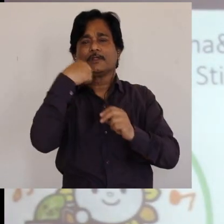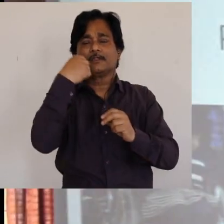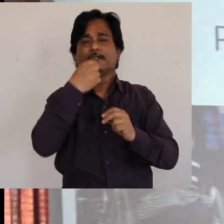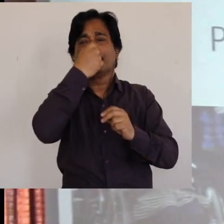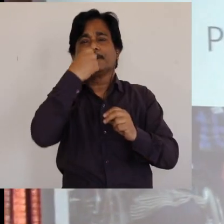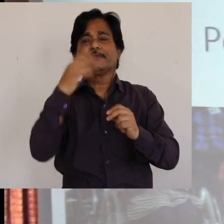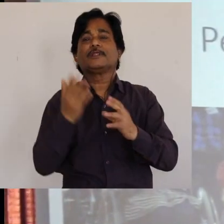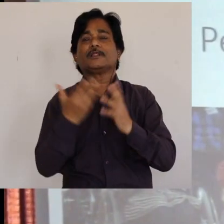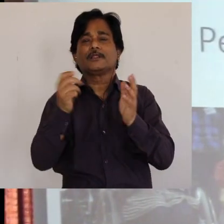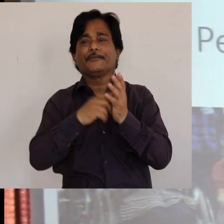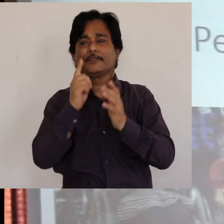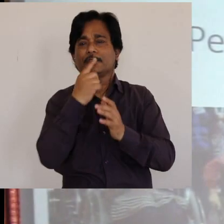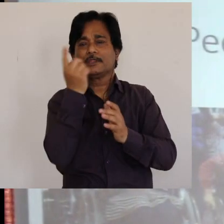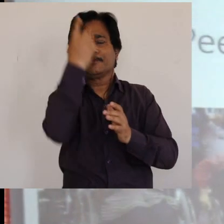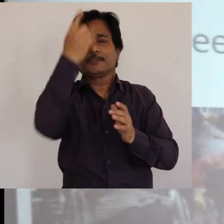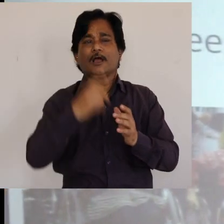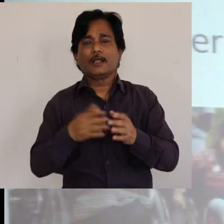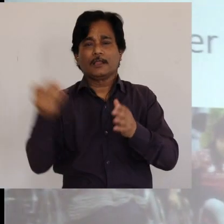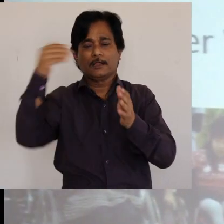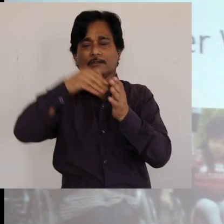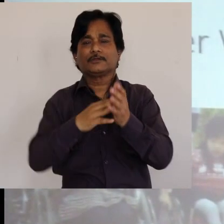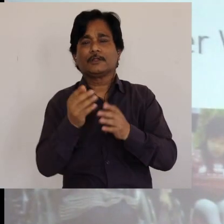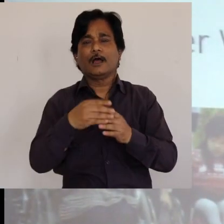achieve positive leadership for inclusion and peace.